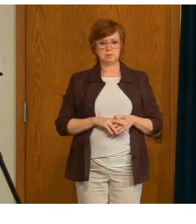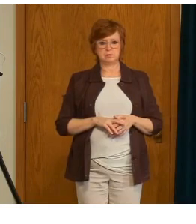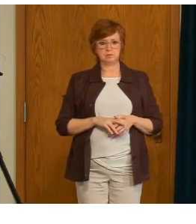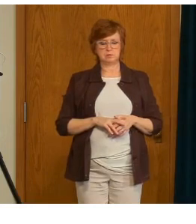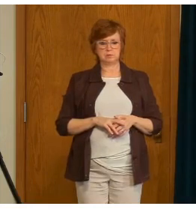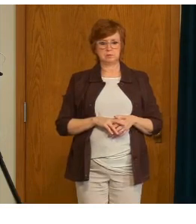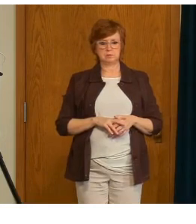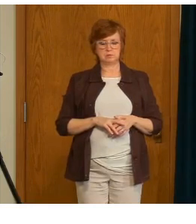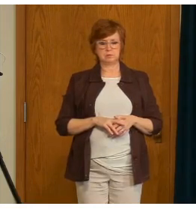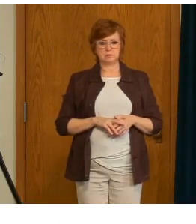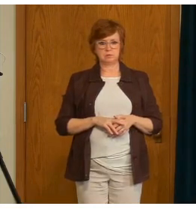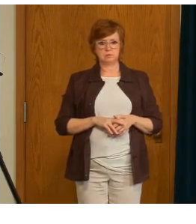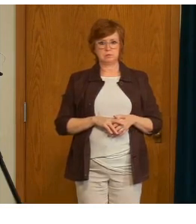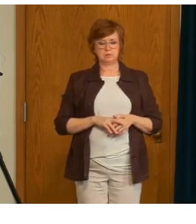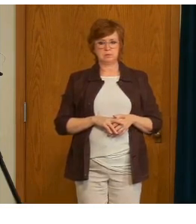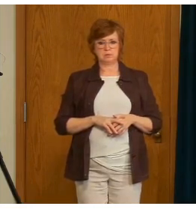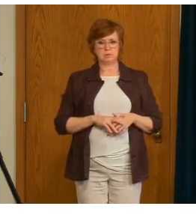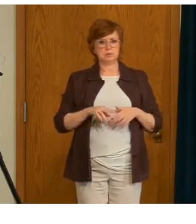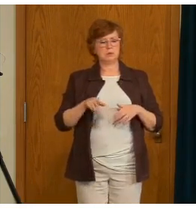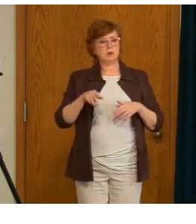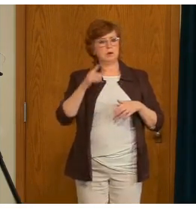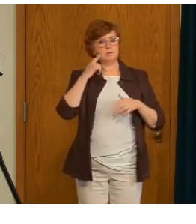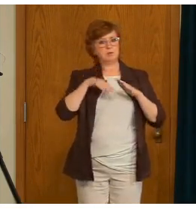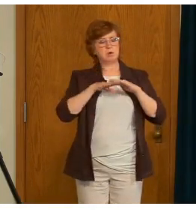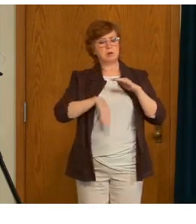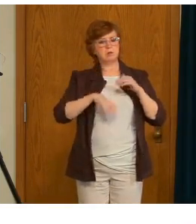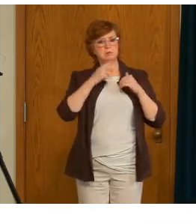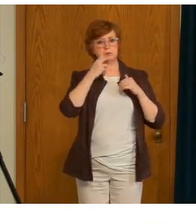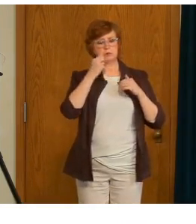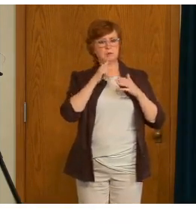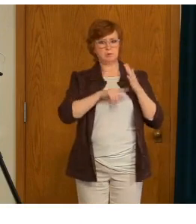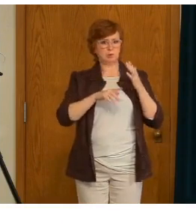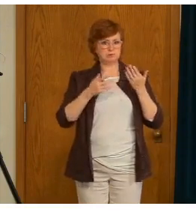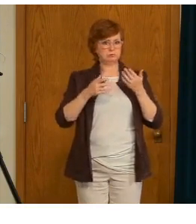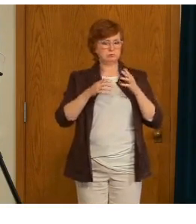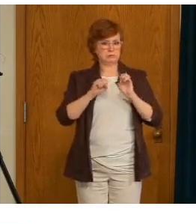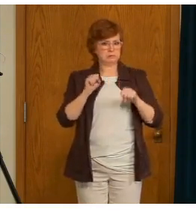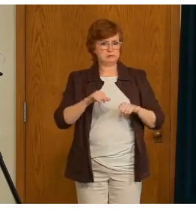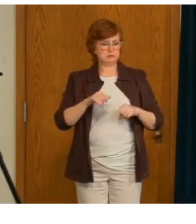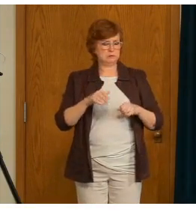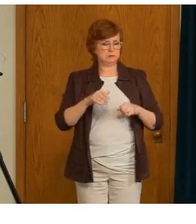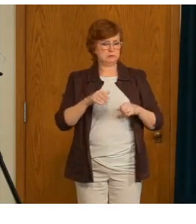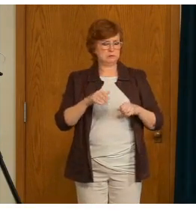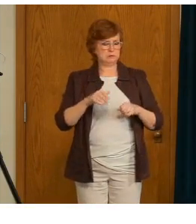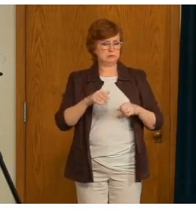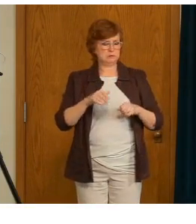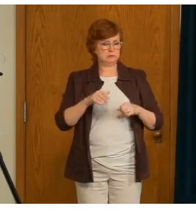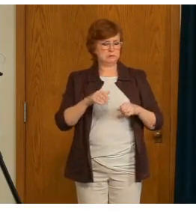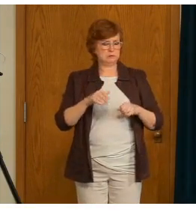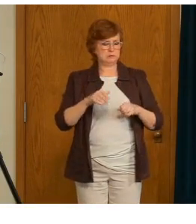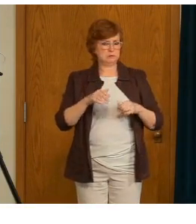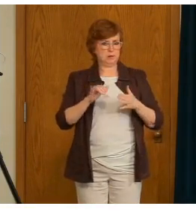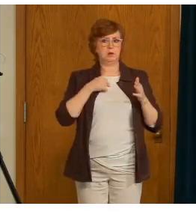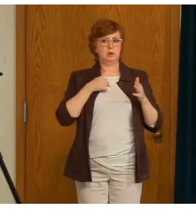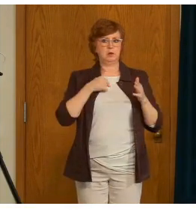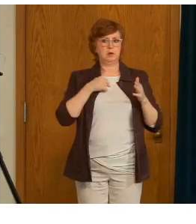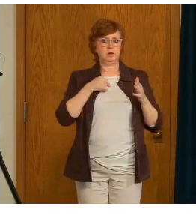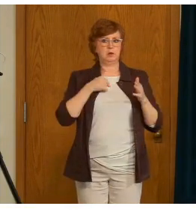that does happen, what the procedures or systems in place for that might look like? I'll get Dr. Shahab to comment on